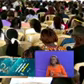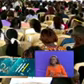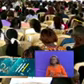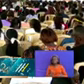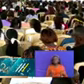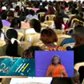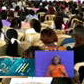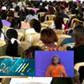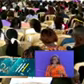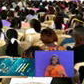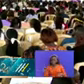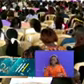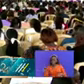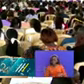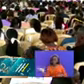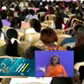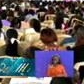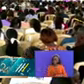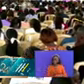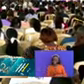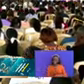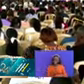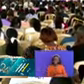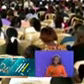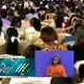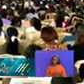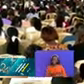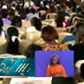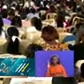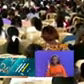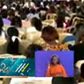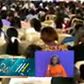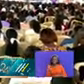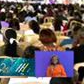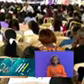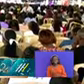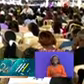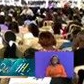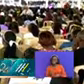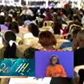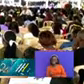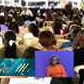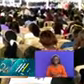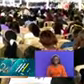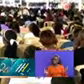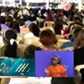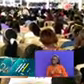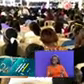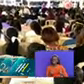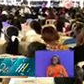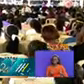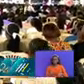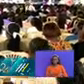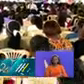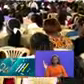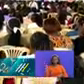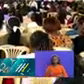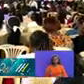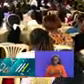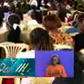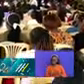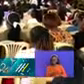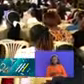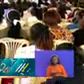what God wanted to do in time it is not God who loses it is man who misses I want to